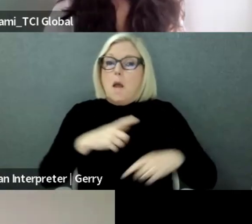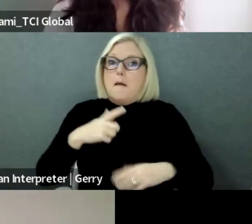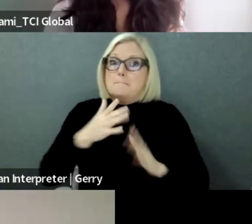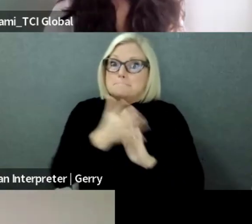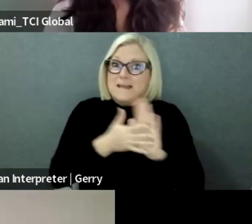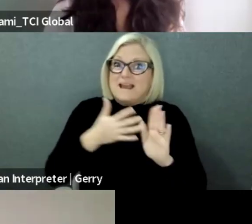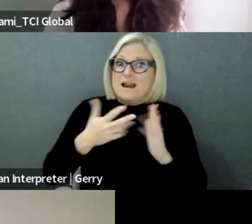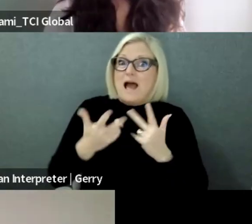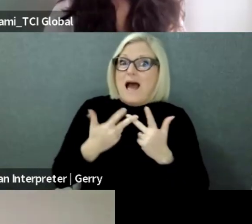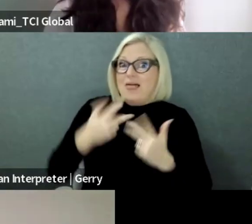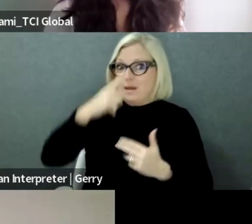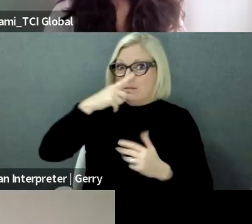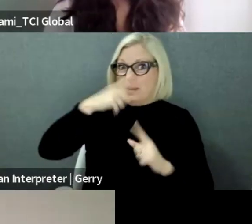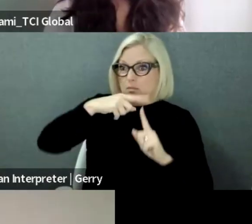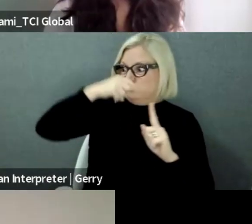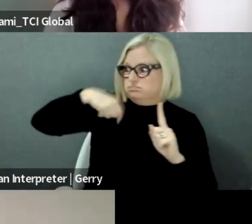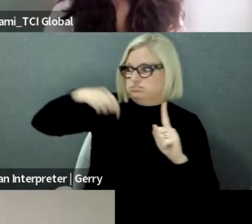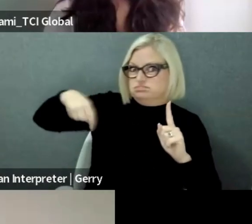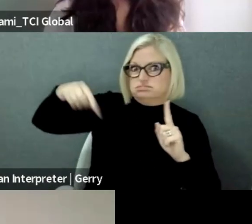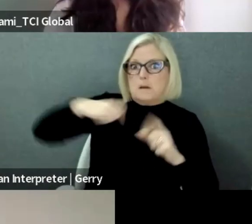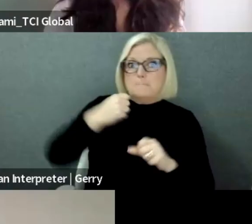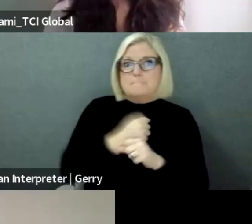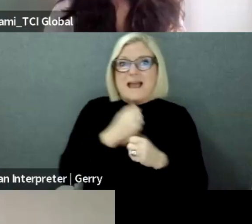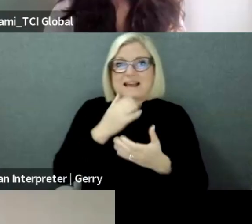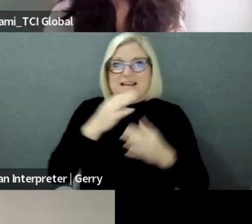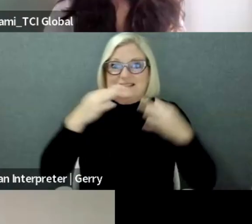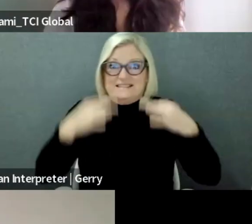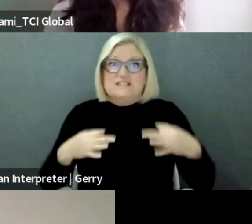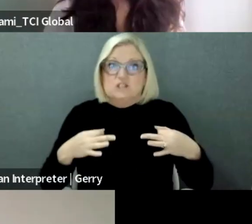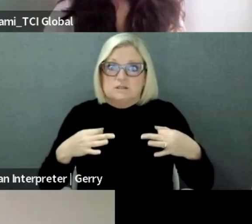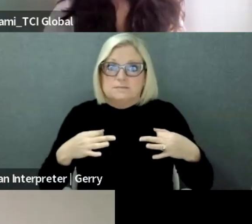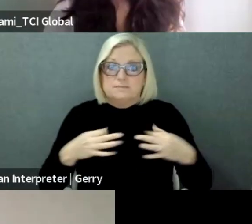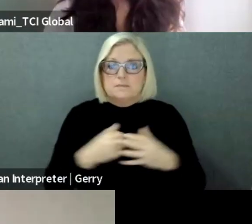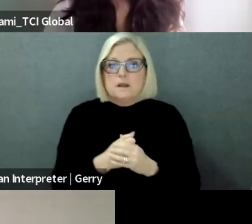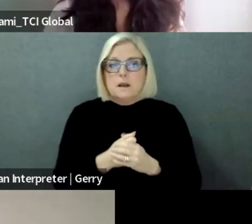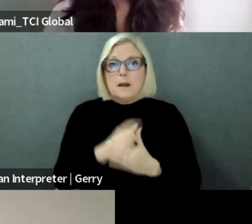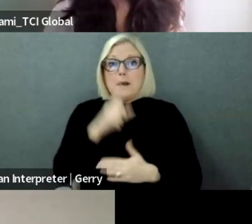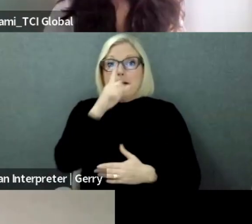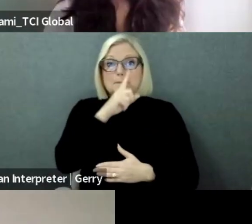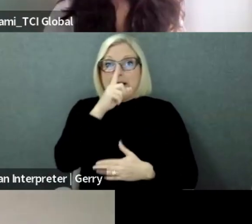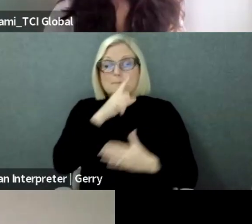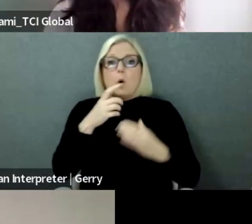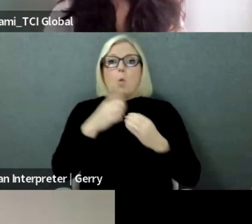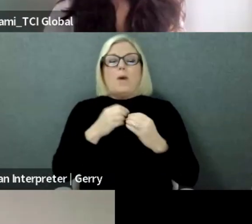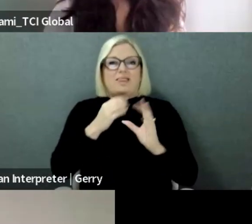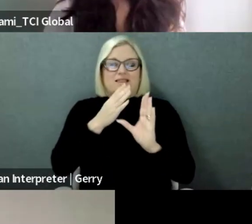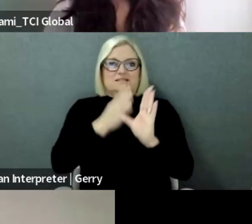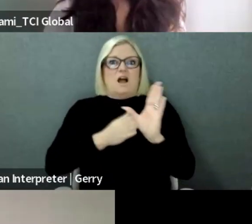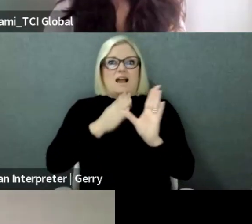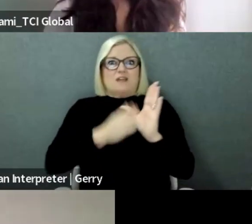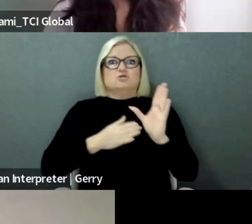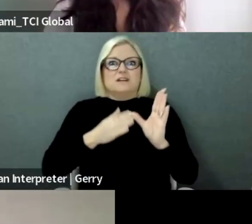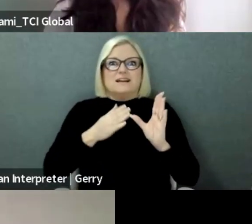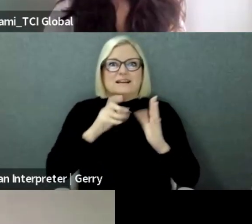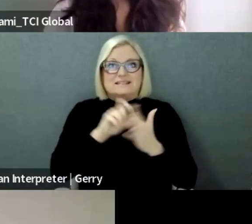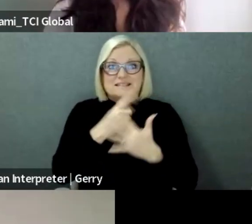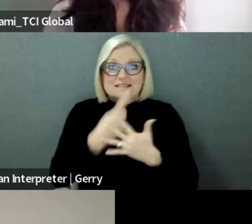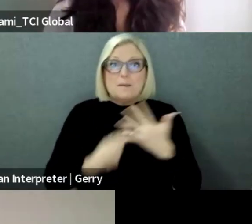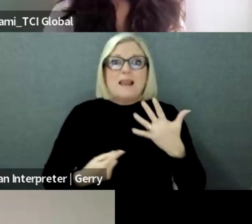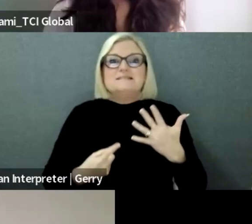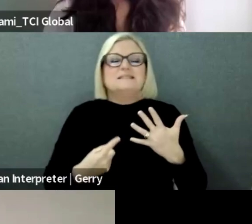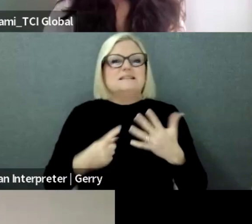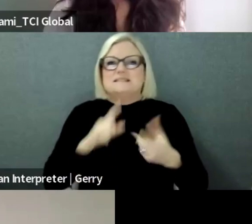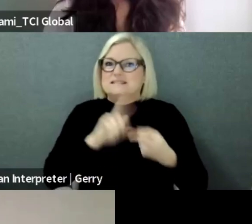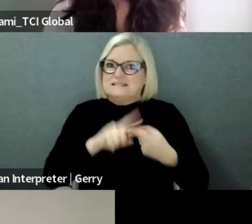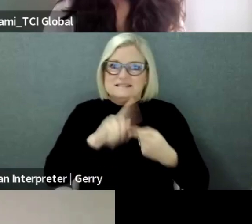and the Pacific, people with psychosocial disabilities are still often treated through a medical model instead of a rights-based approach. And